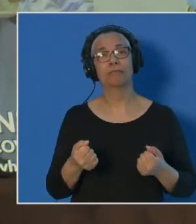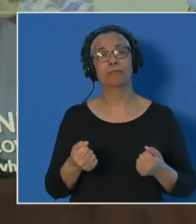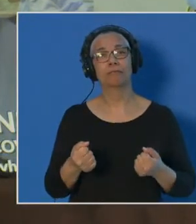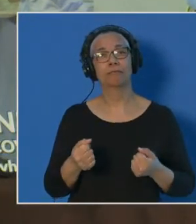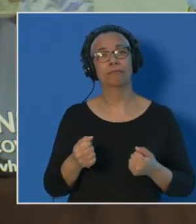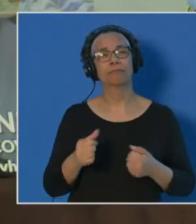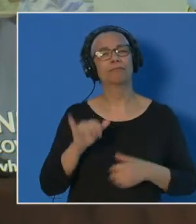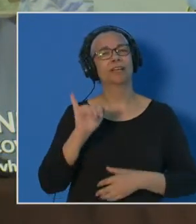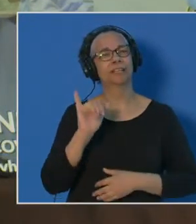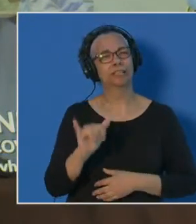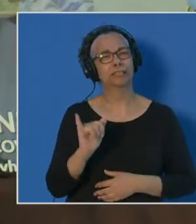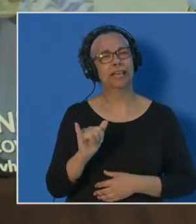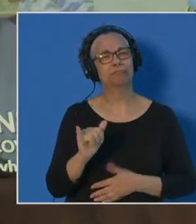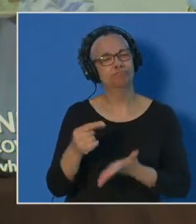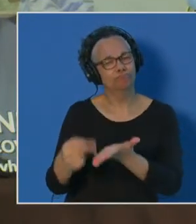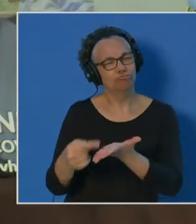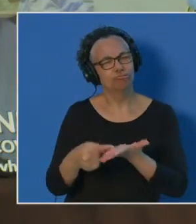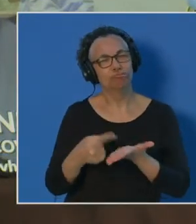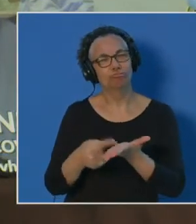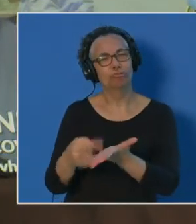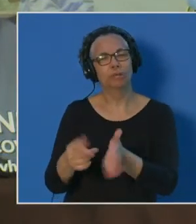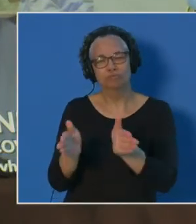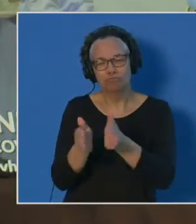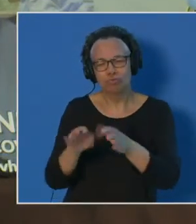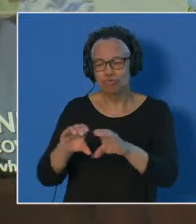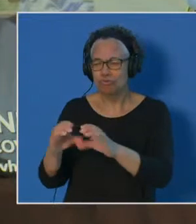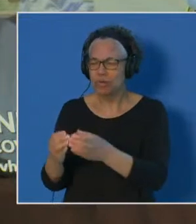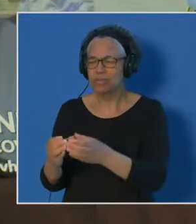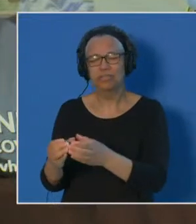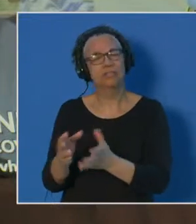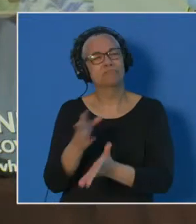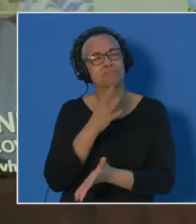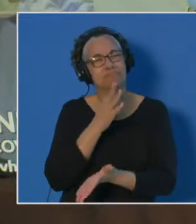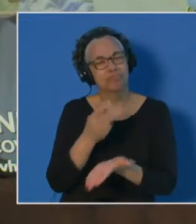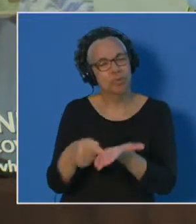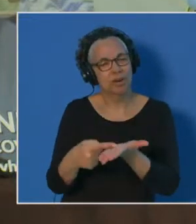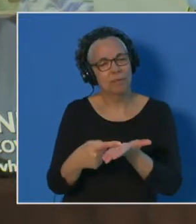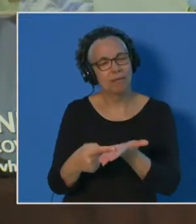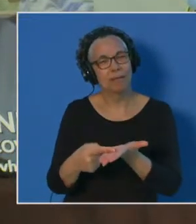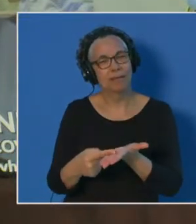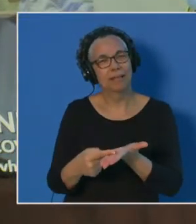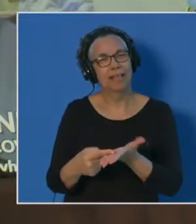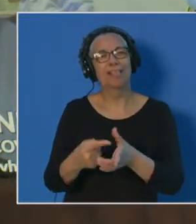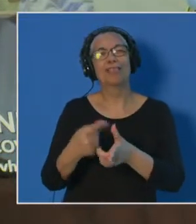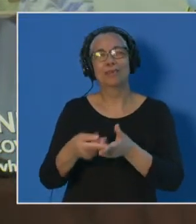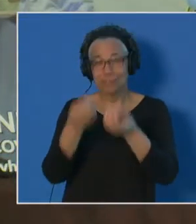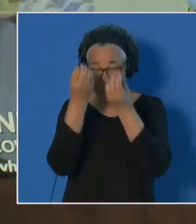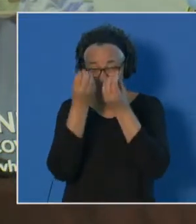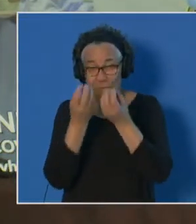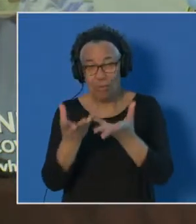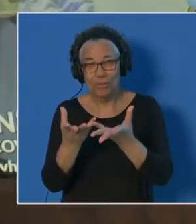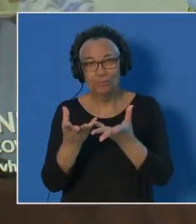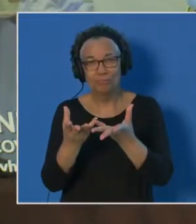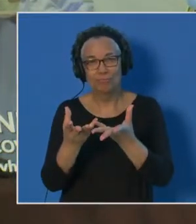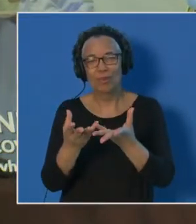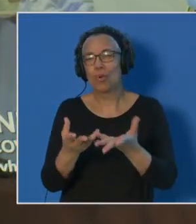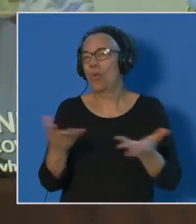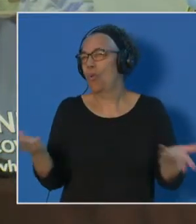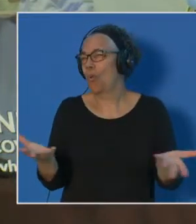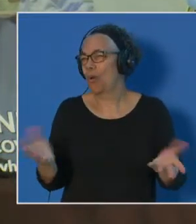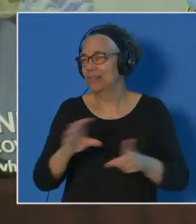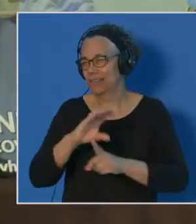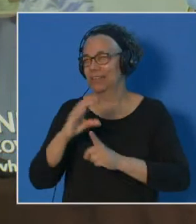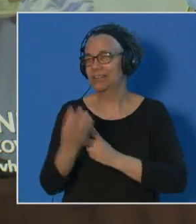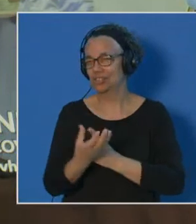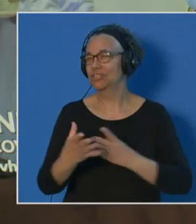that is something that we have a subcommittee that is going to be looking on it, and at the appropriate time, we will let the public know of what the conditions around the holiday will be. Thank